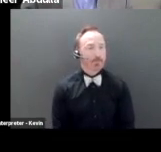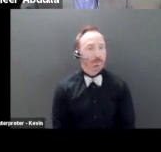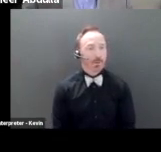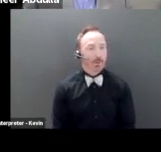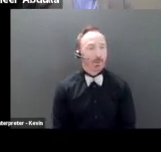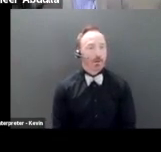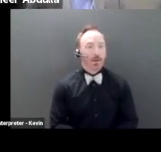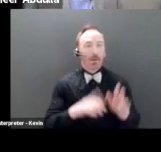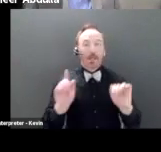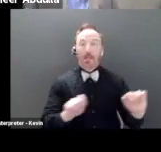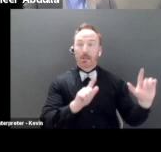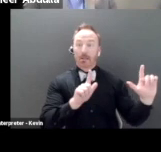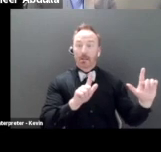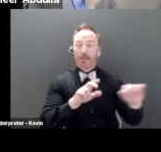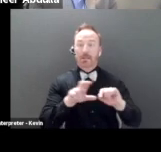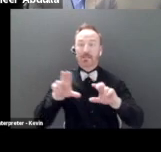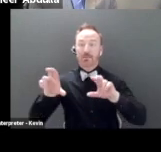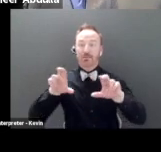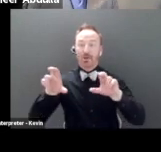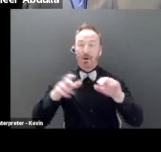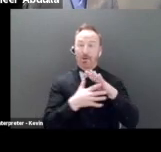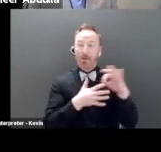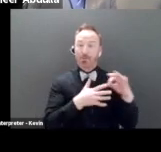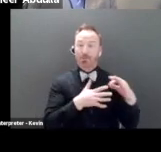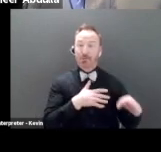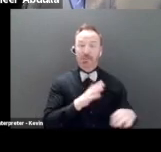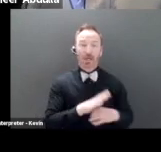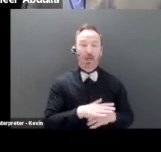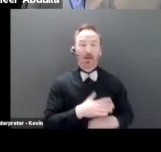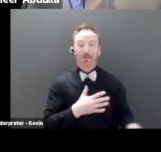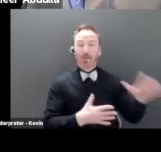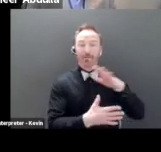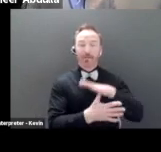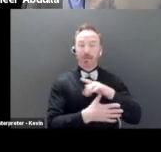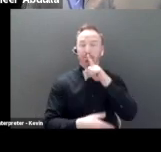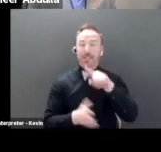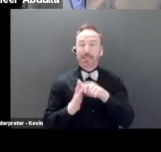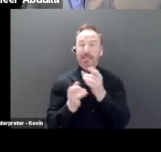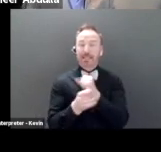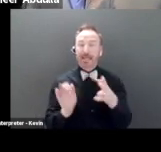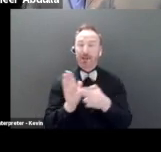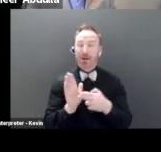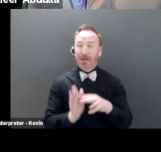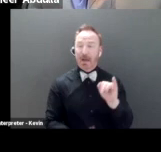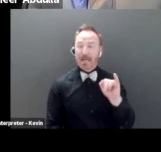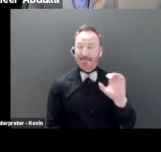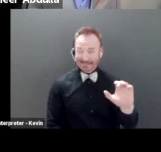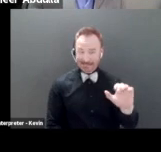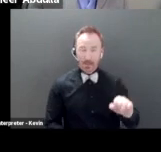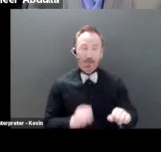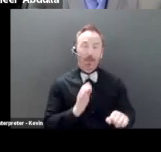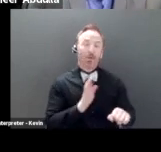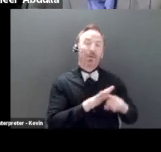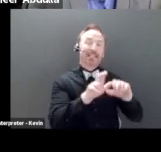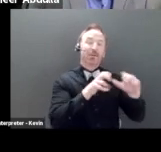Moving now to stock options. And I start with independent contractors, and I've got a slide on stock options for employees coming up right